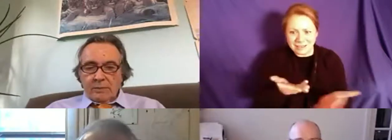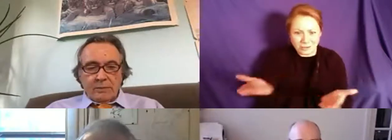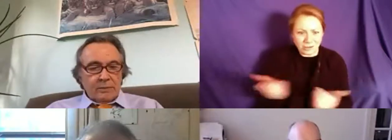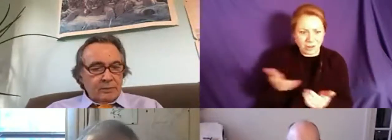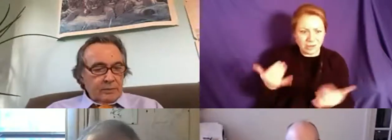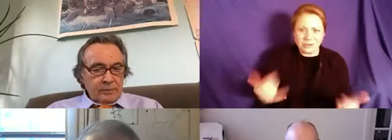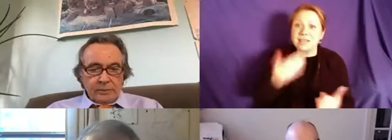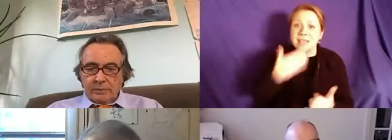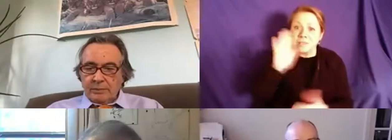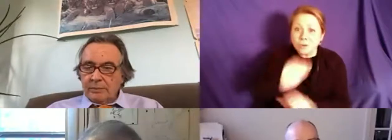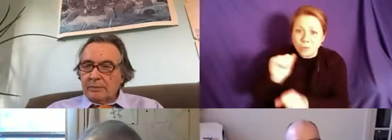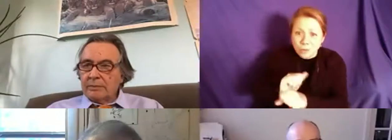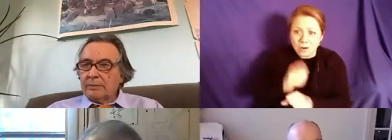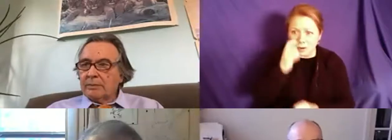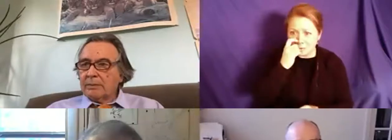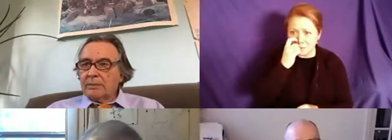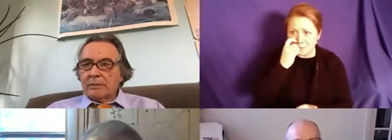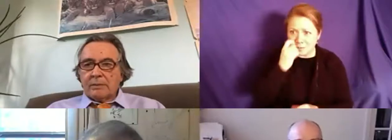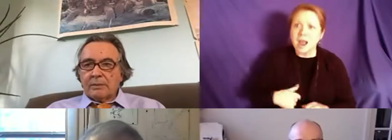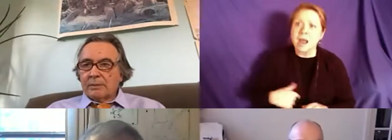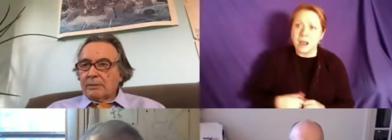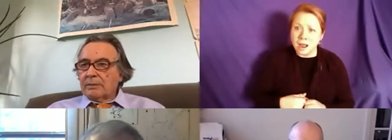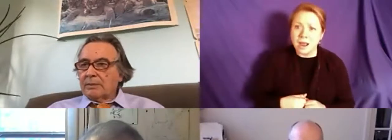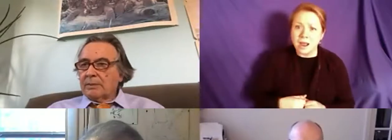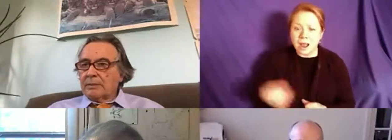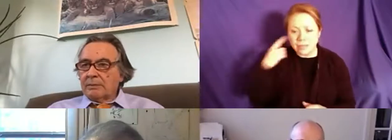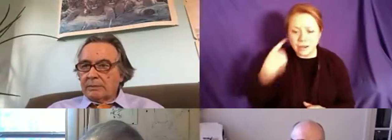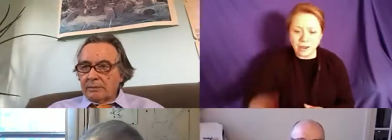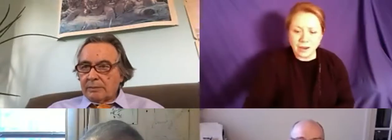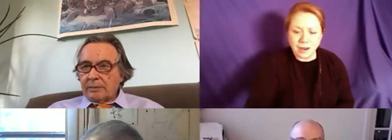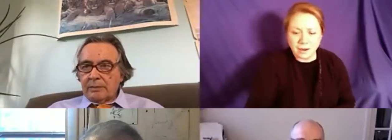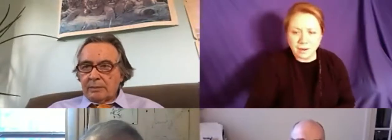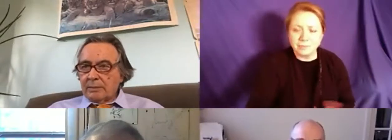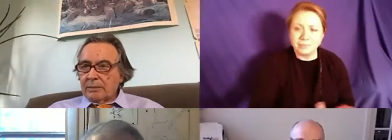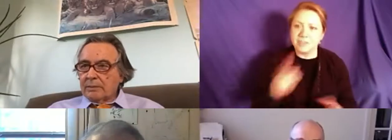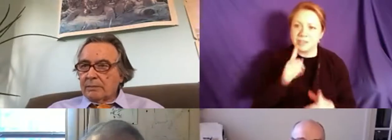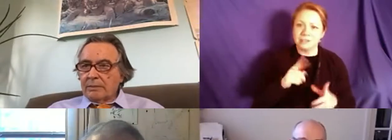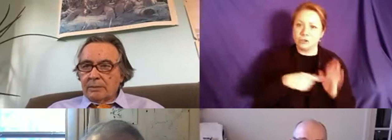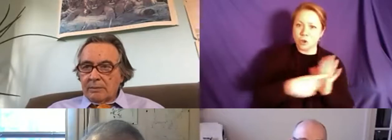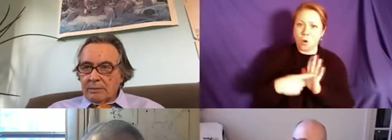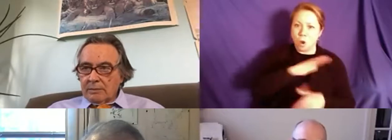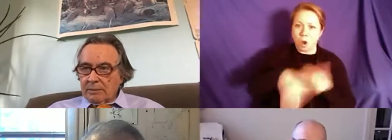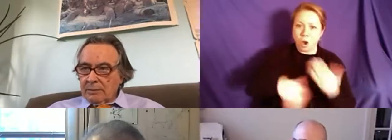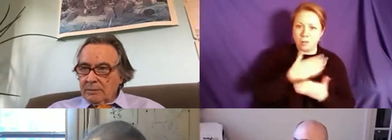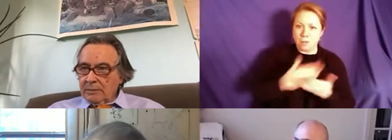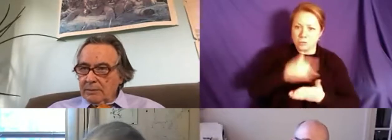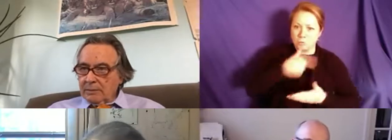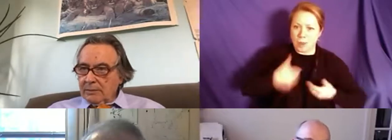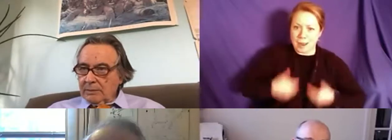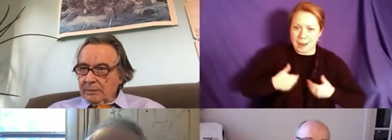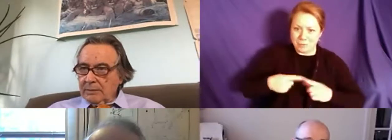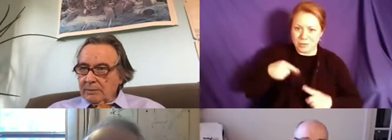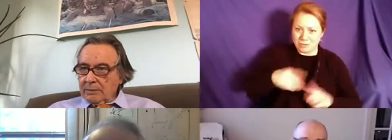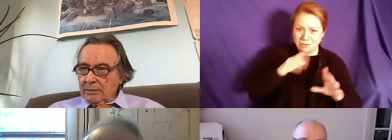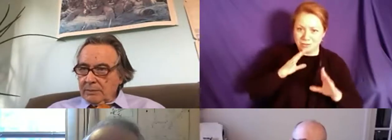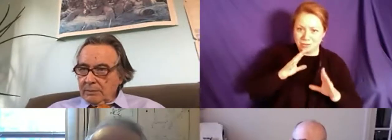work. I thought I'd bring sort of all parts of myself to the conversation.